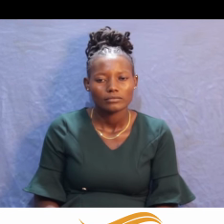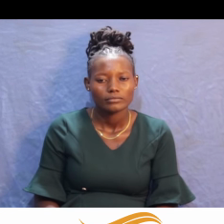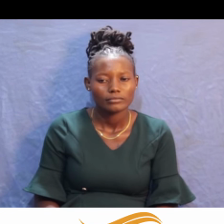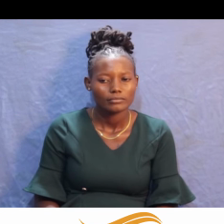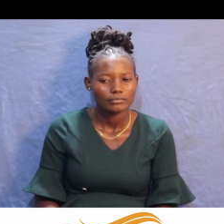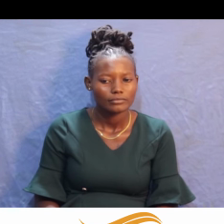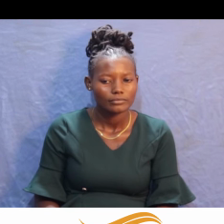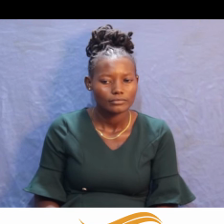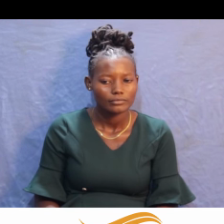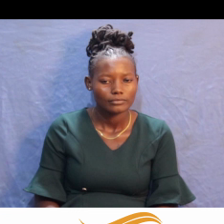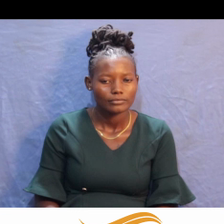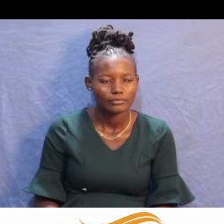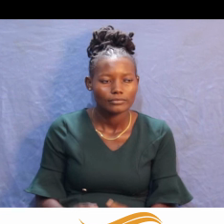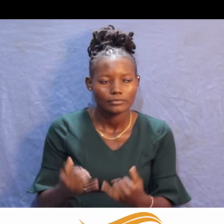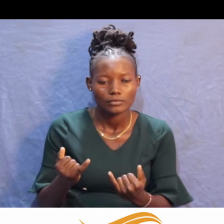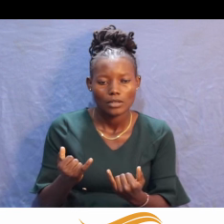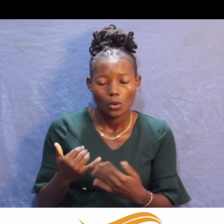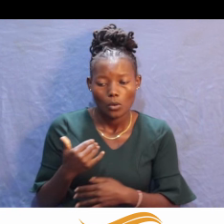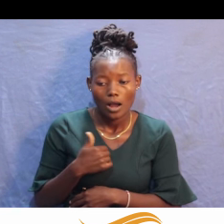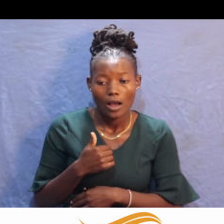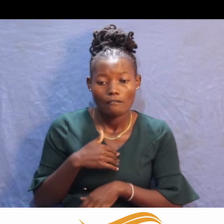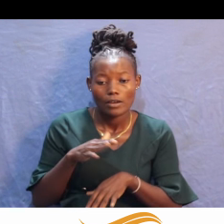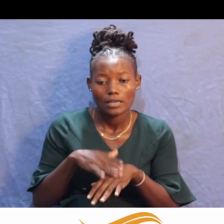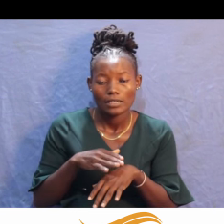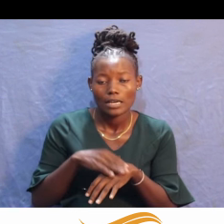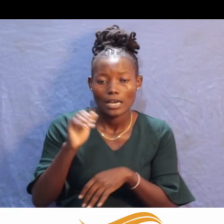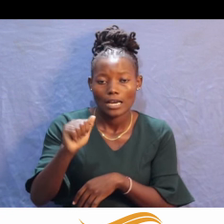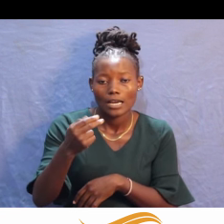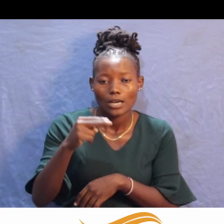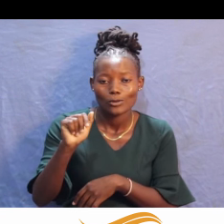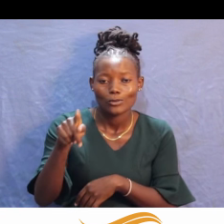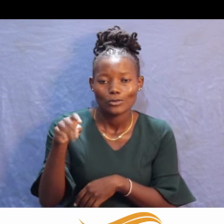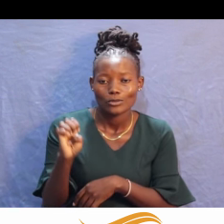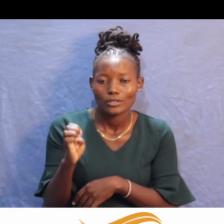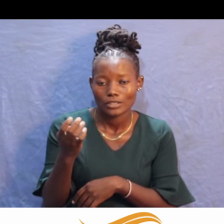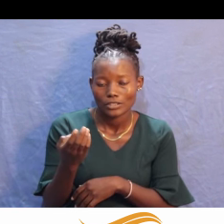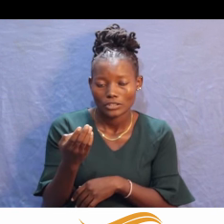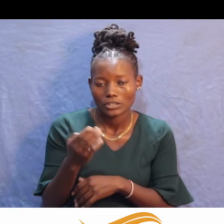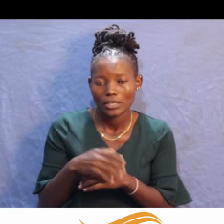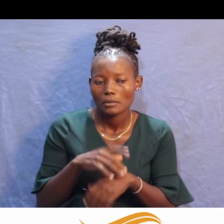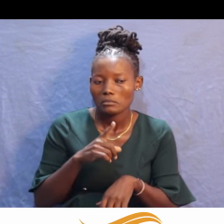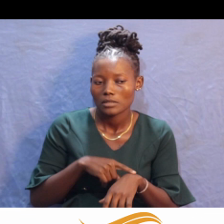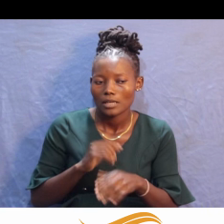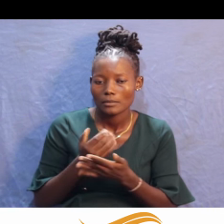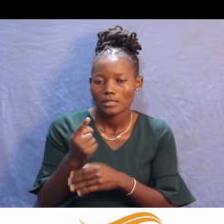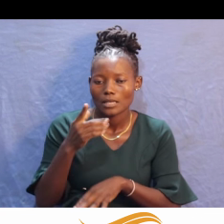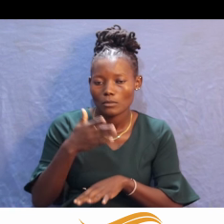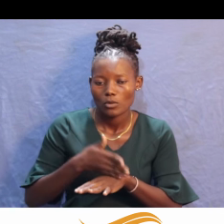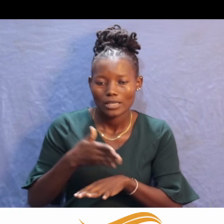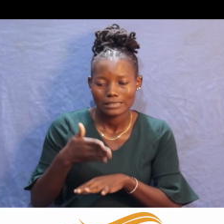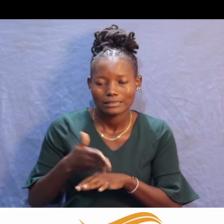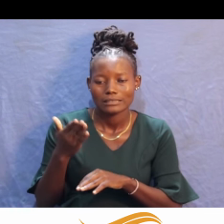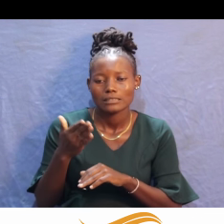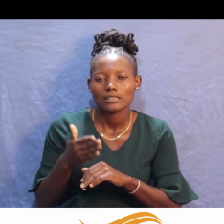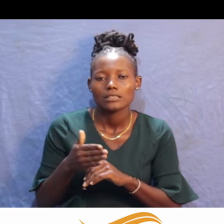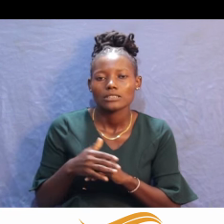So the athlete that is in good shape, core strength, when he or she's injured,